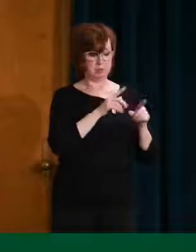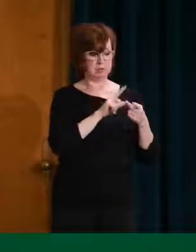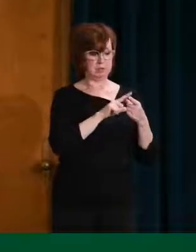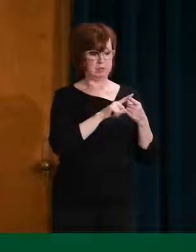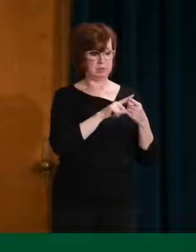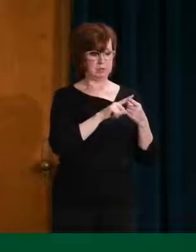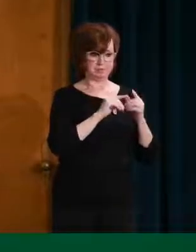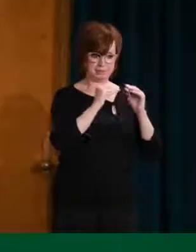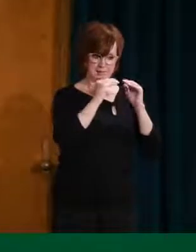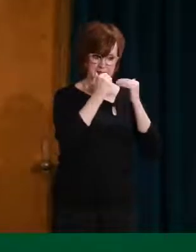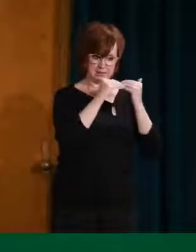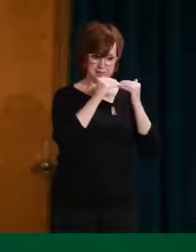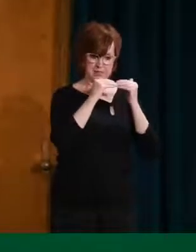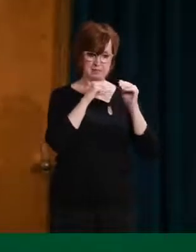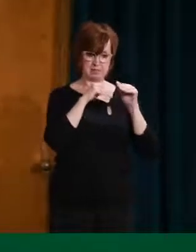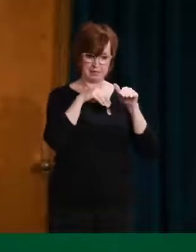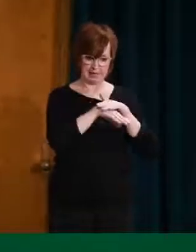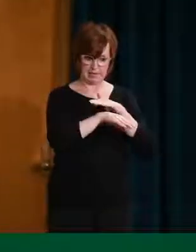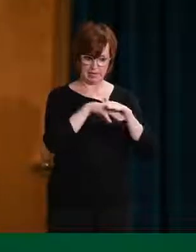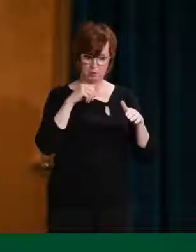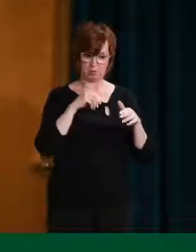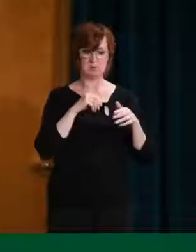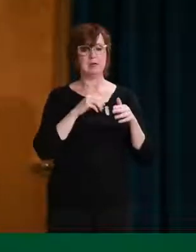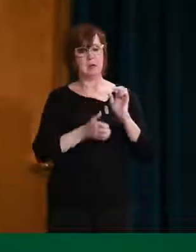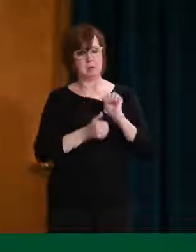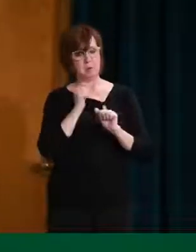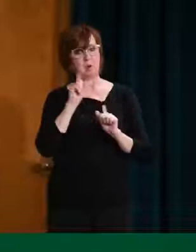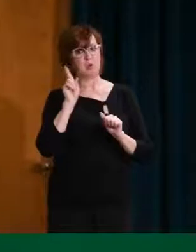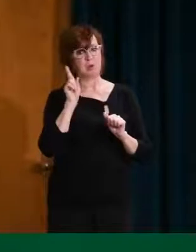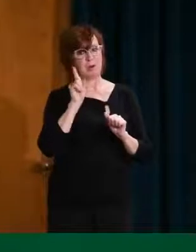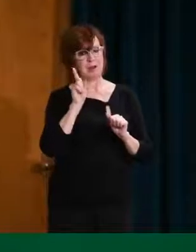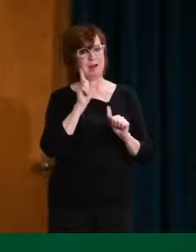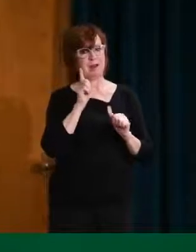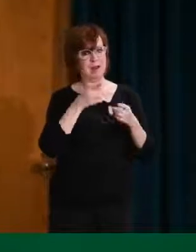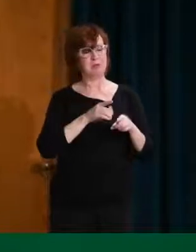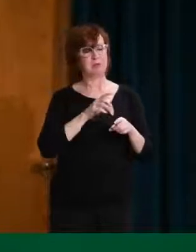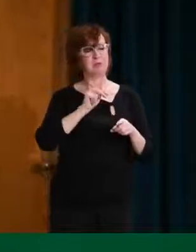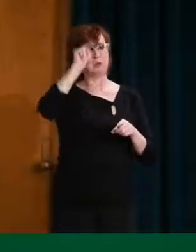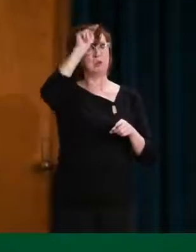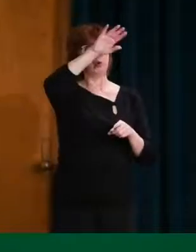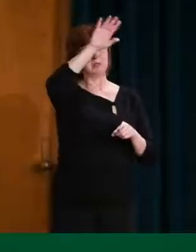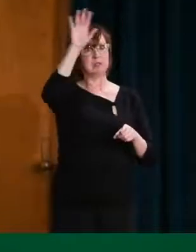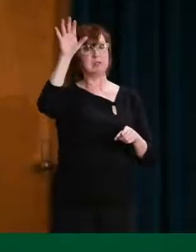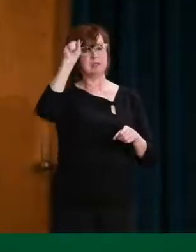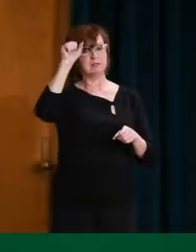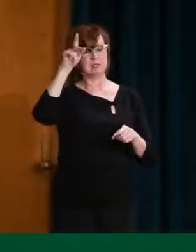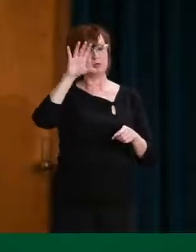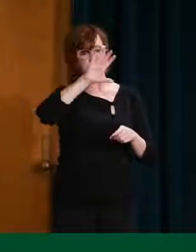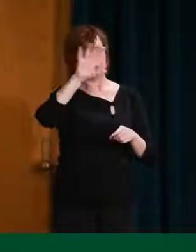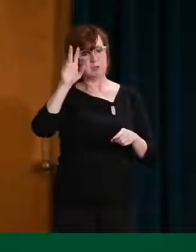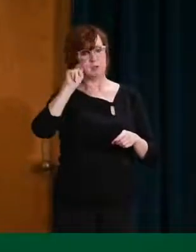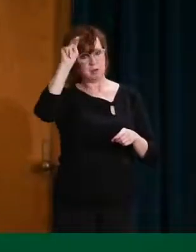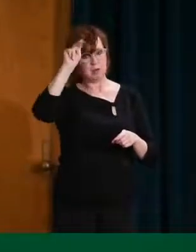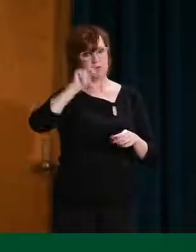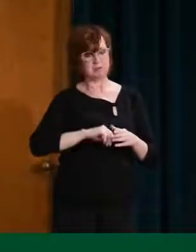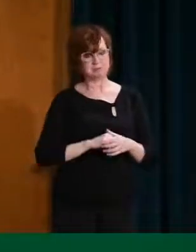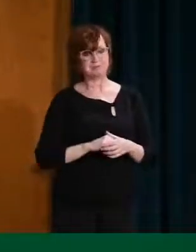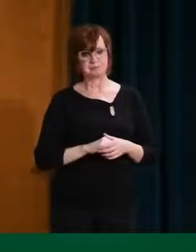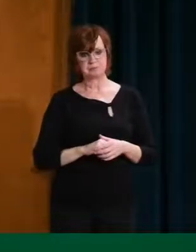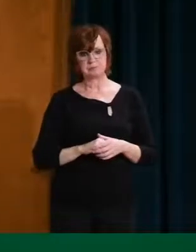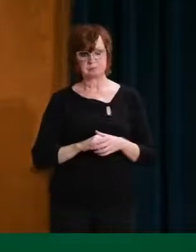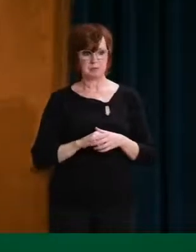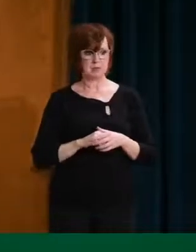their communities, in particular in the northern areas of the province. We had a good conversation with respect to the efforts and